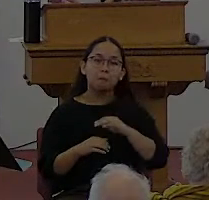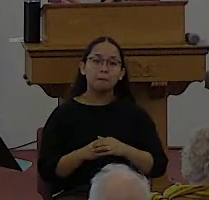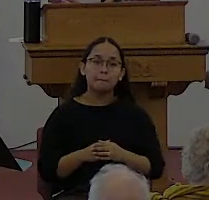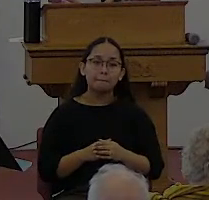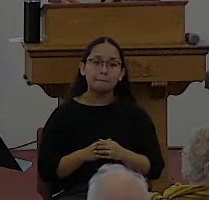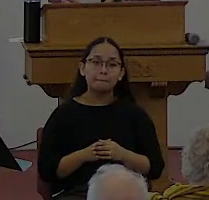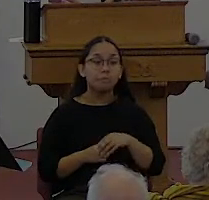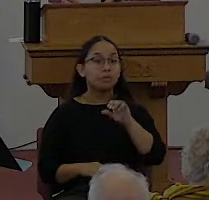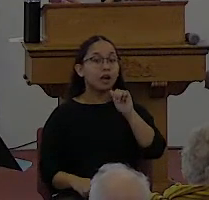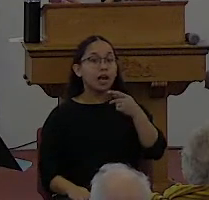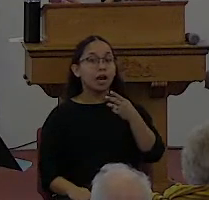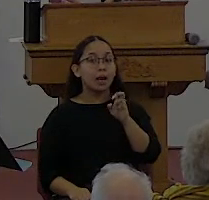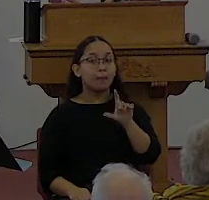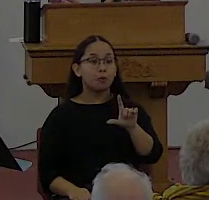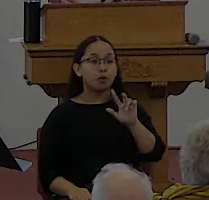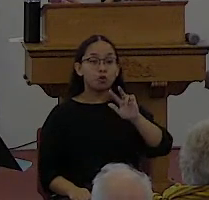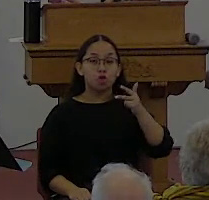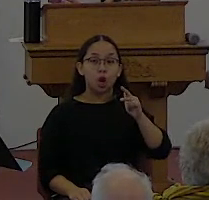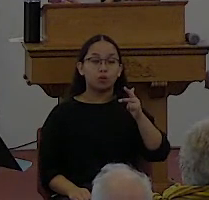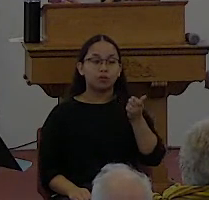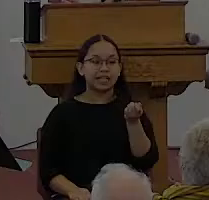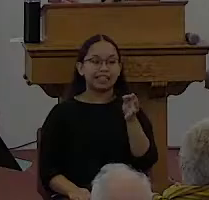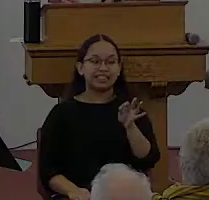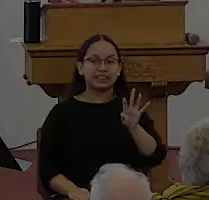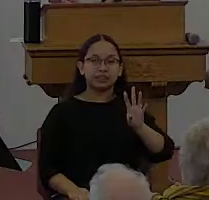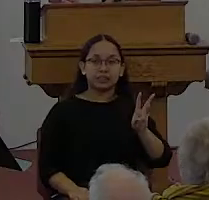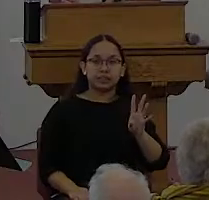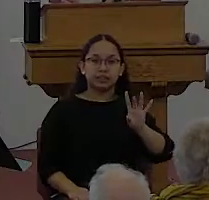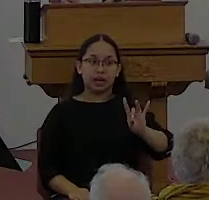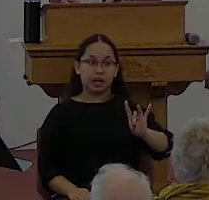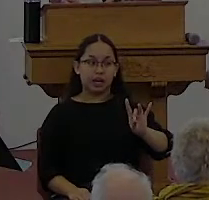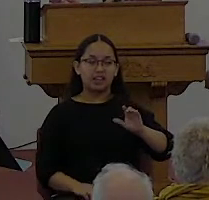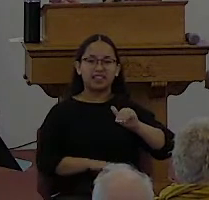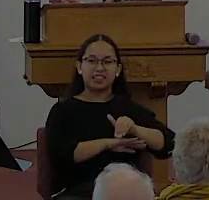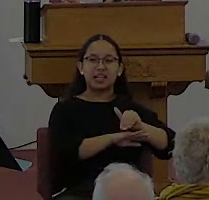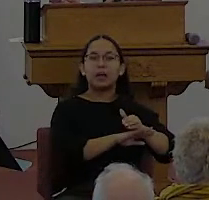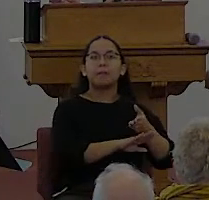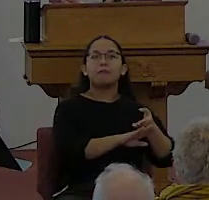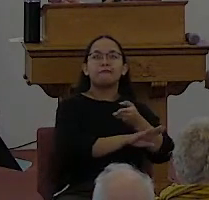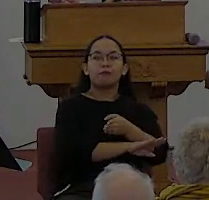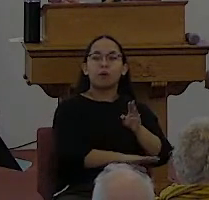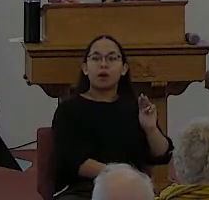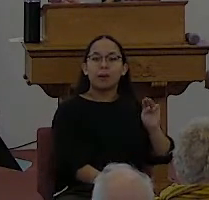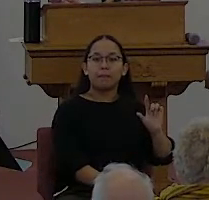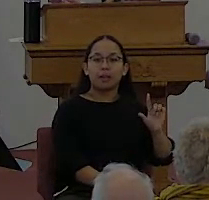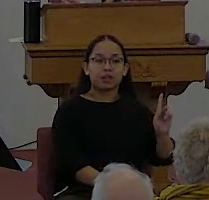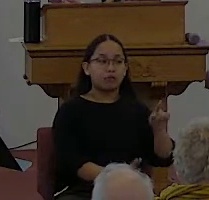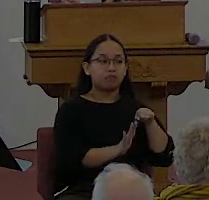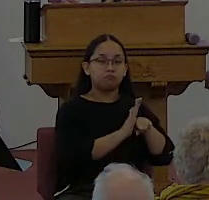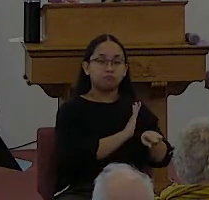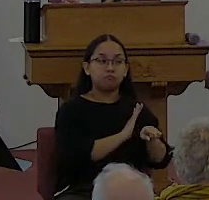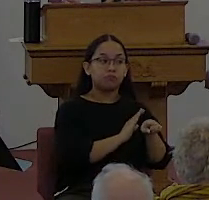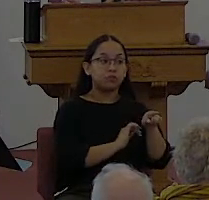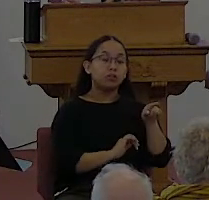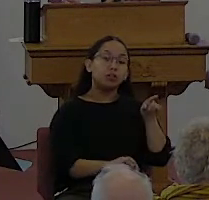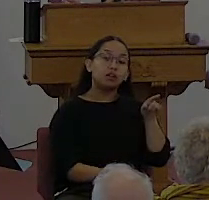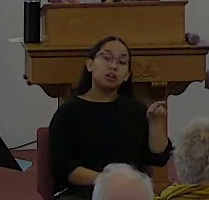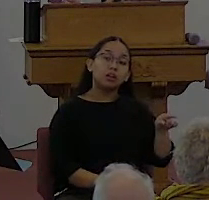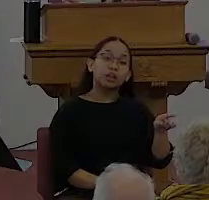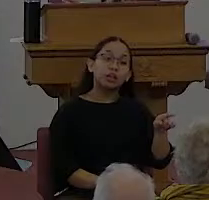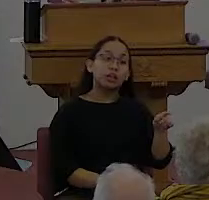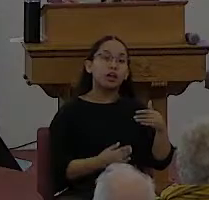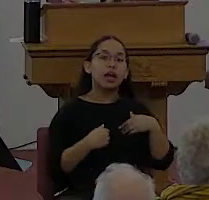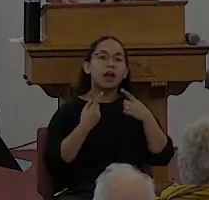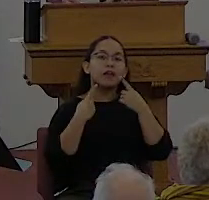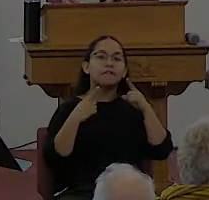On April 3rd, 1968, the evening before he was assassinated, Reverend King gave his